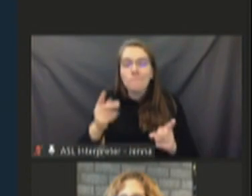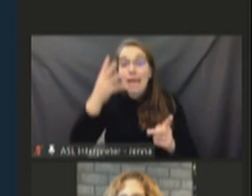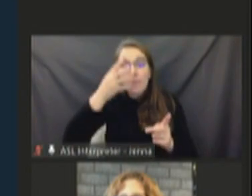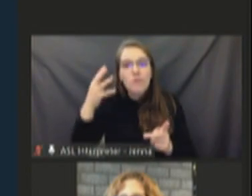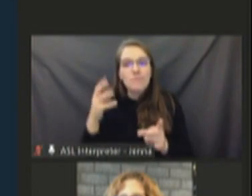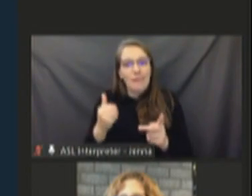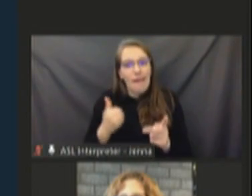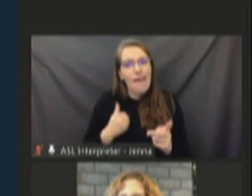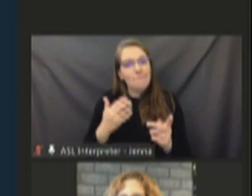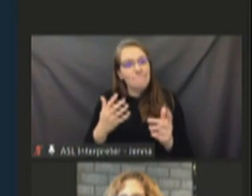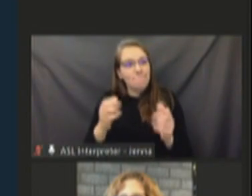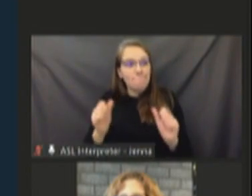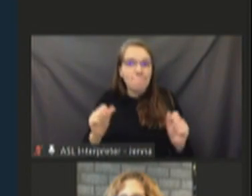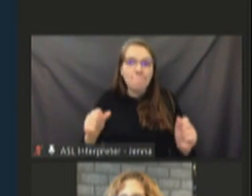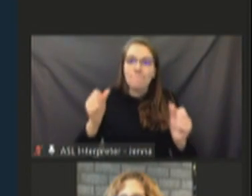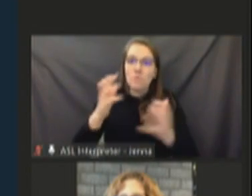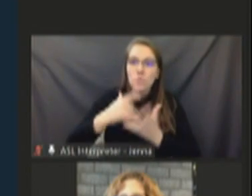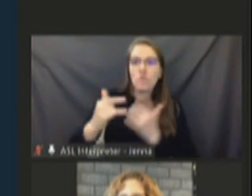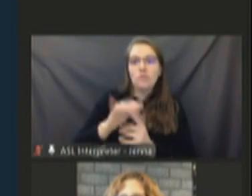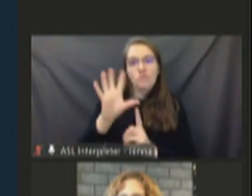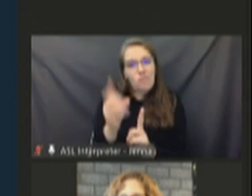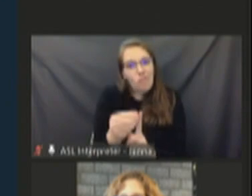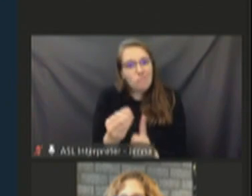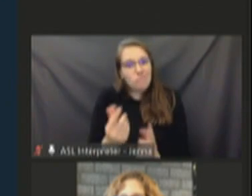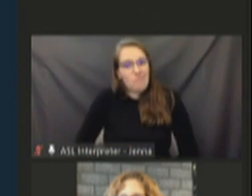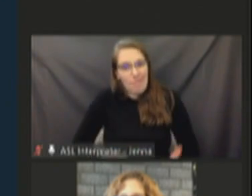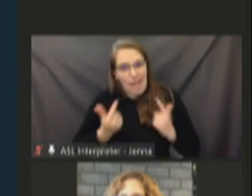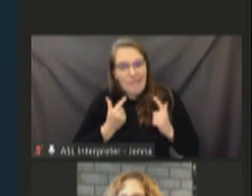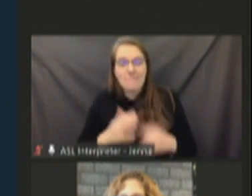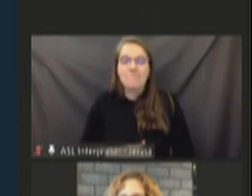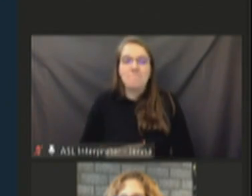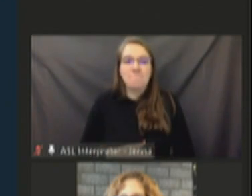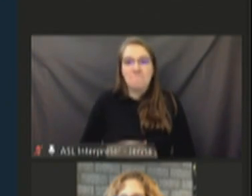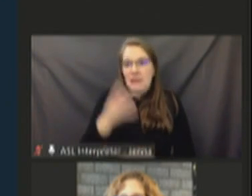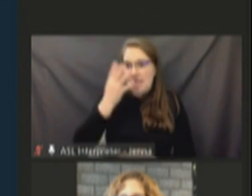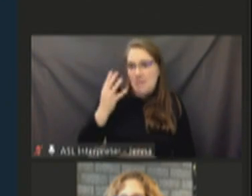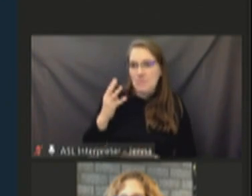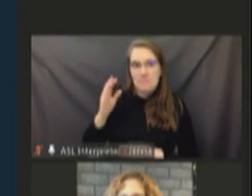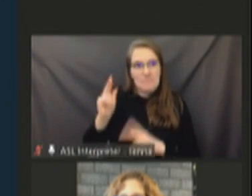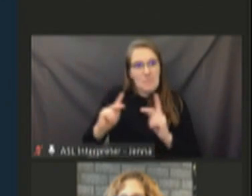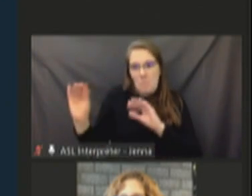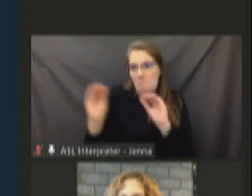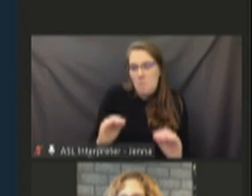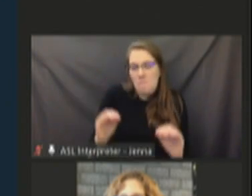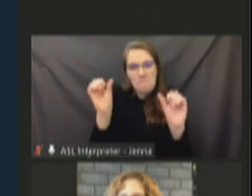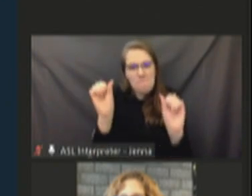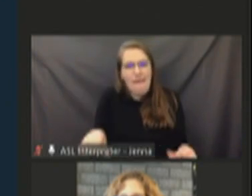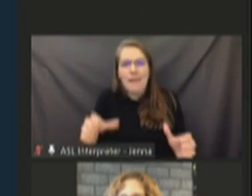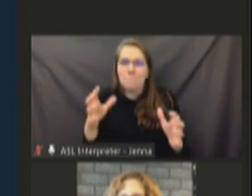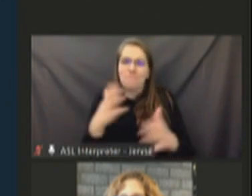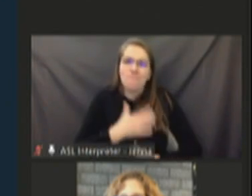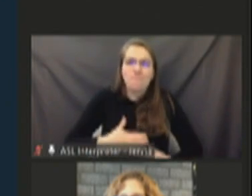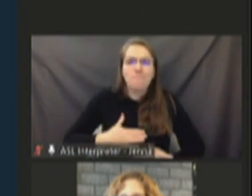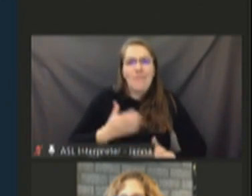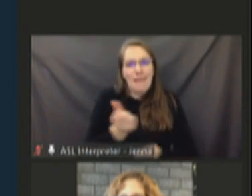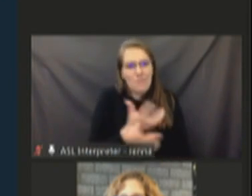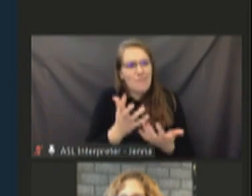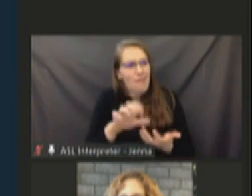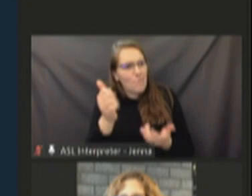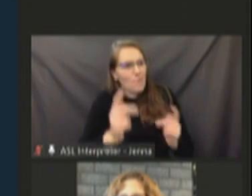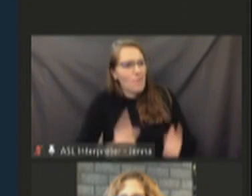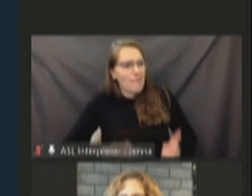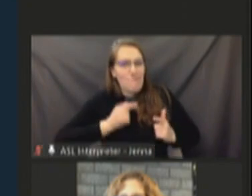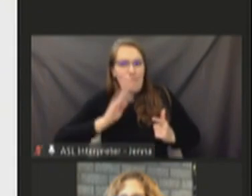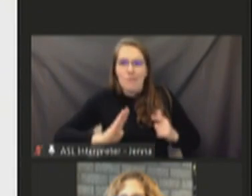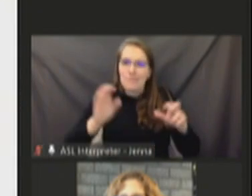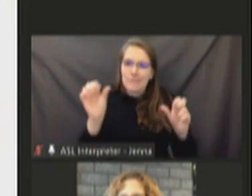to services that all residents should enjoy, we also work very hard to highlight the great role that immigrants play in Boston's growth as a